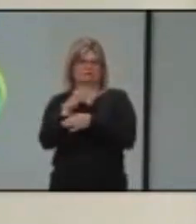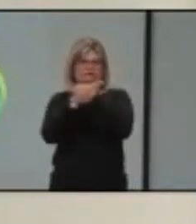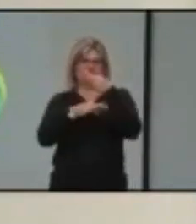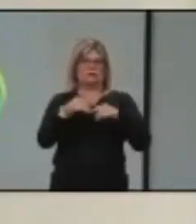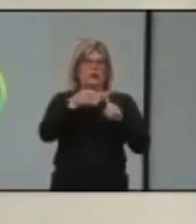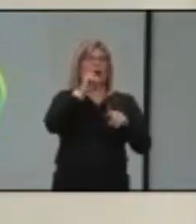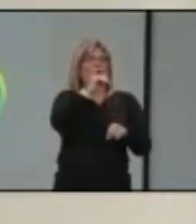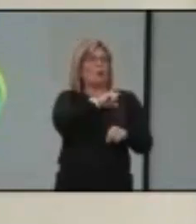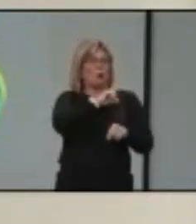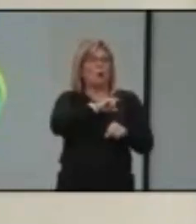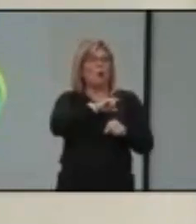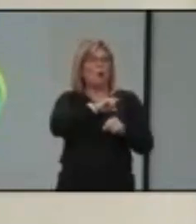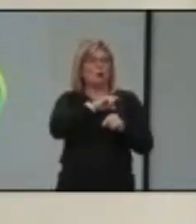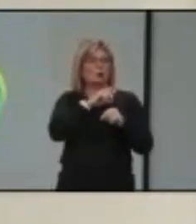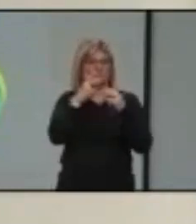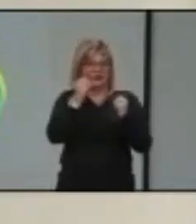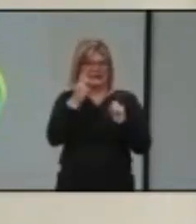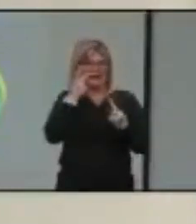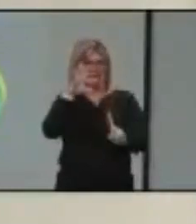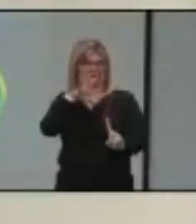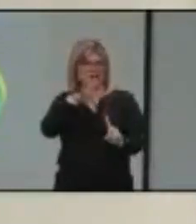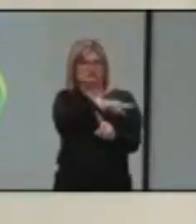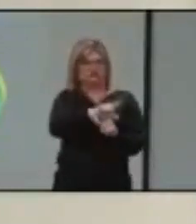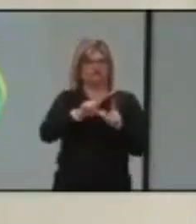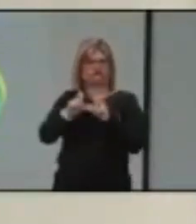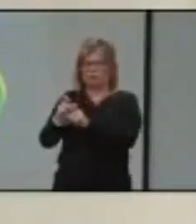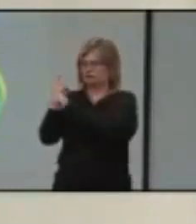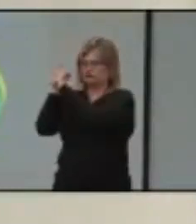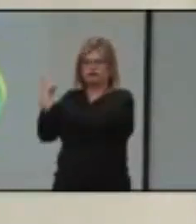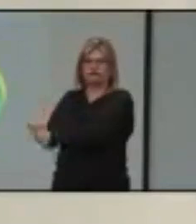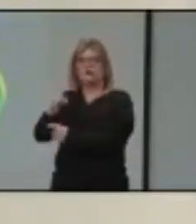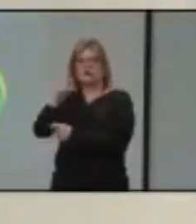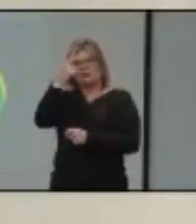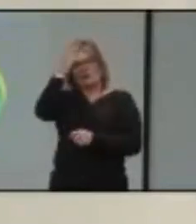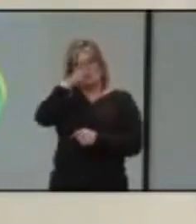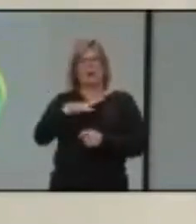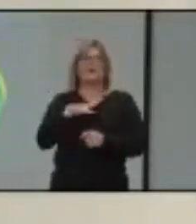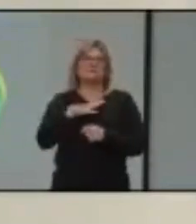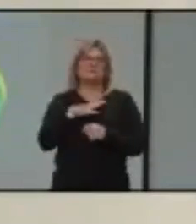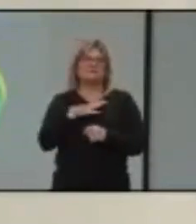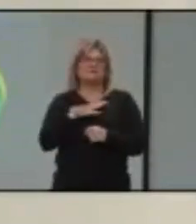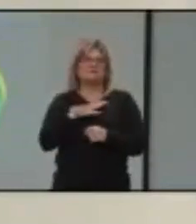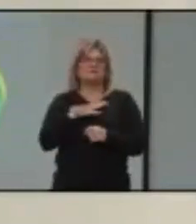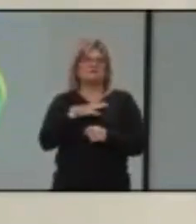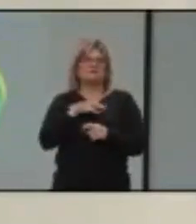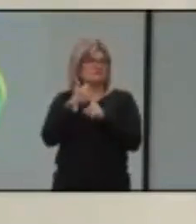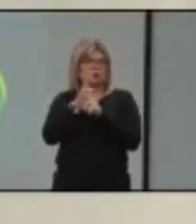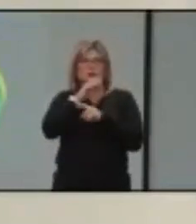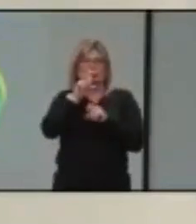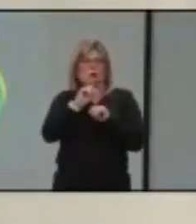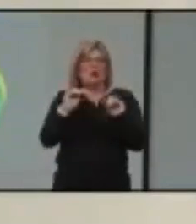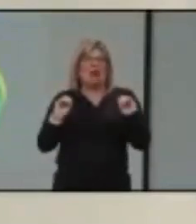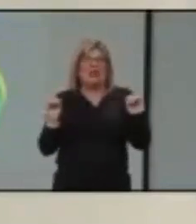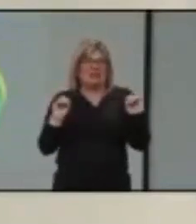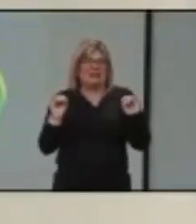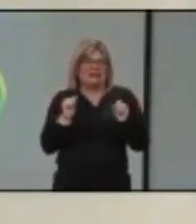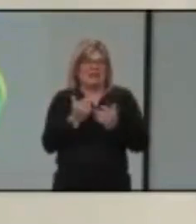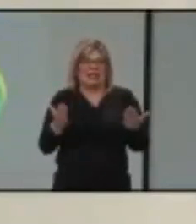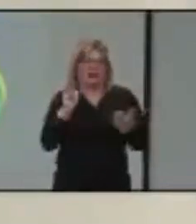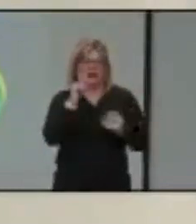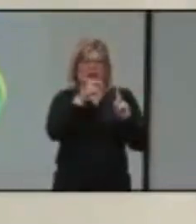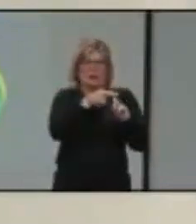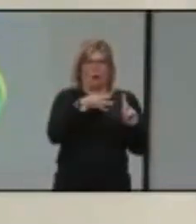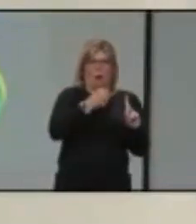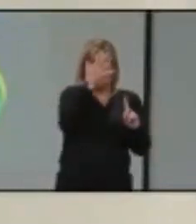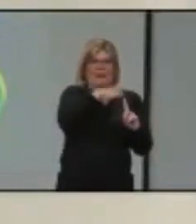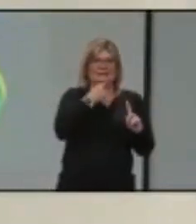the police, there's video of the police tackling this black man to the ground, a black man who wasn't doing anything to anybody,